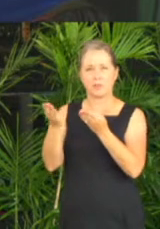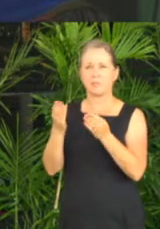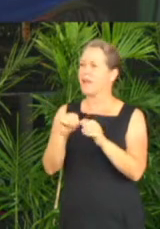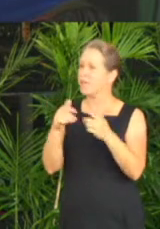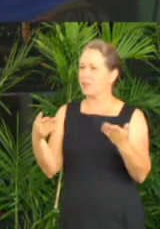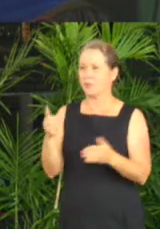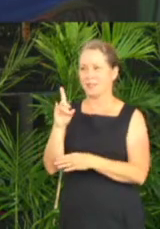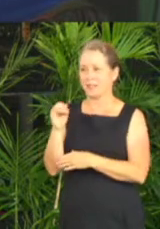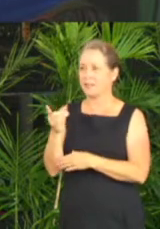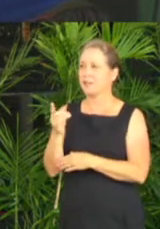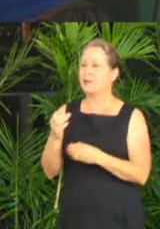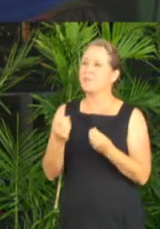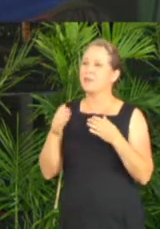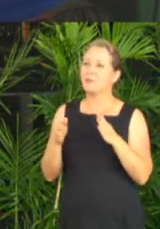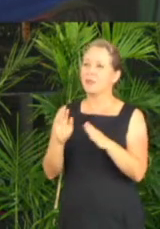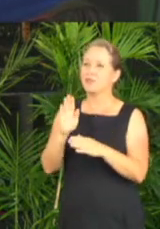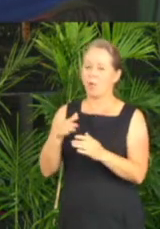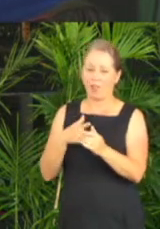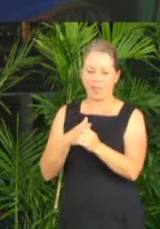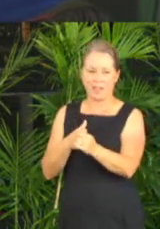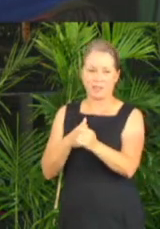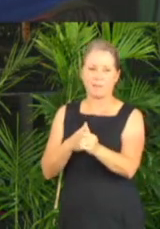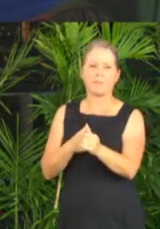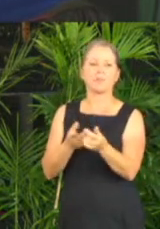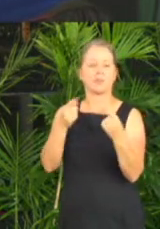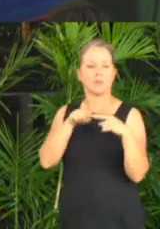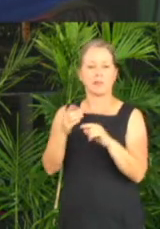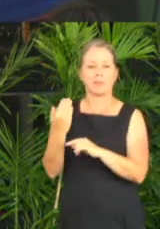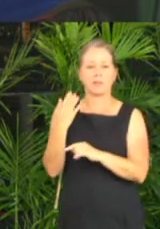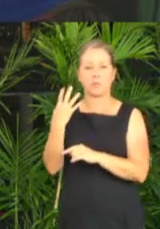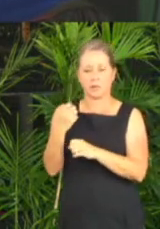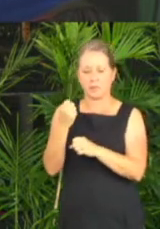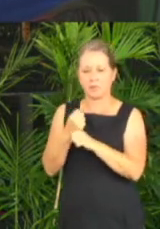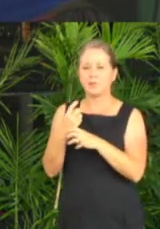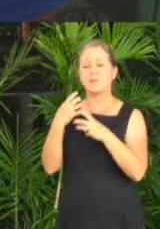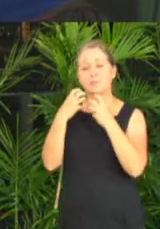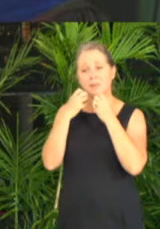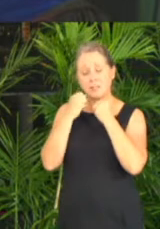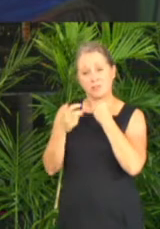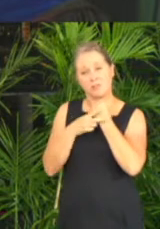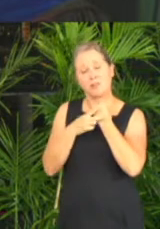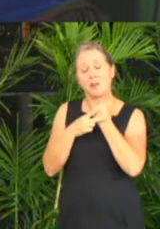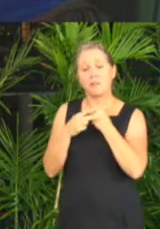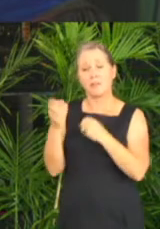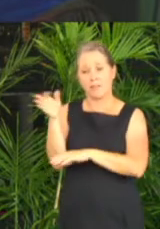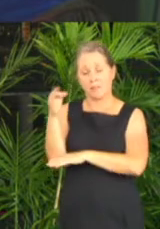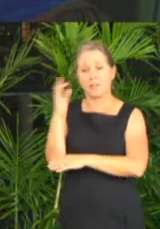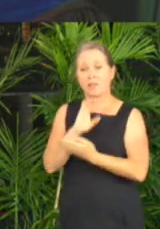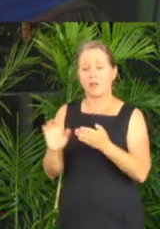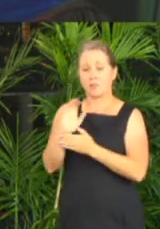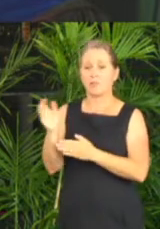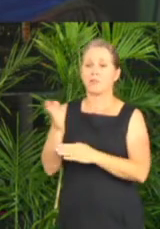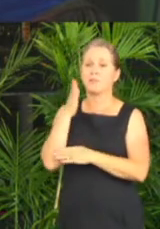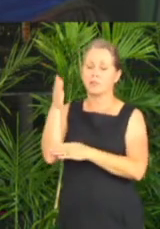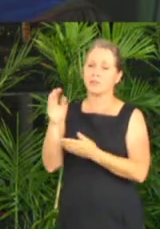did. In many ways, your leadership over the past 4 years preserved Flagler College for our future